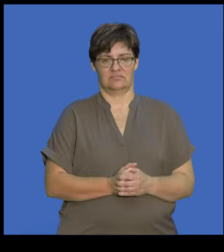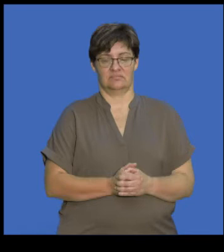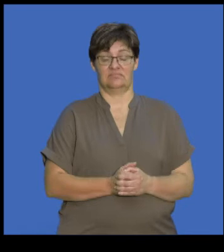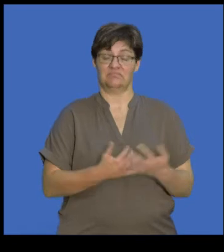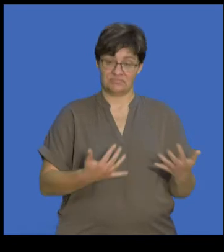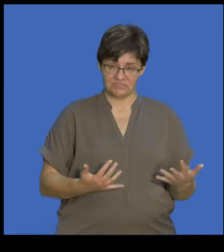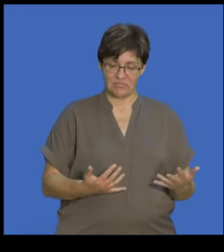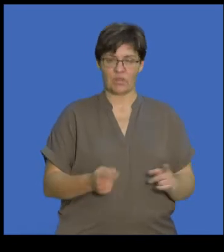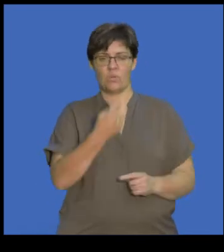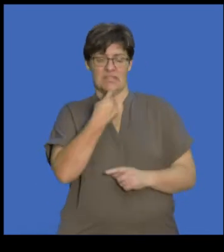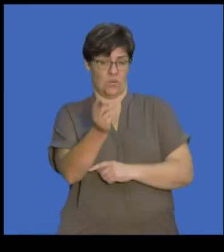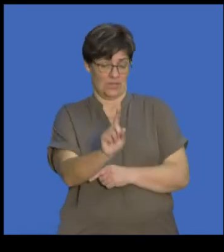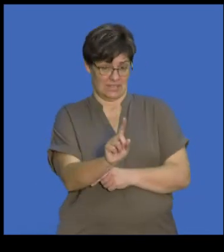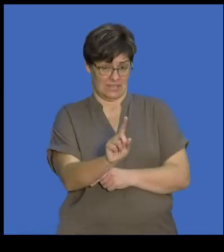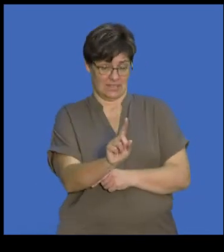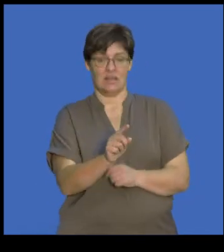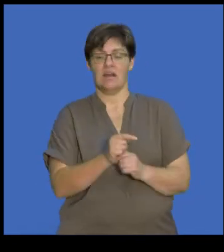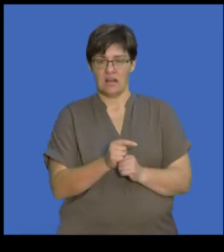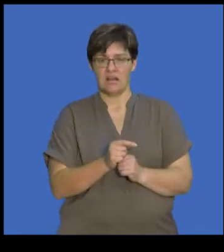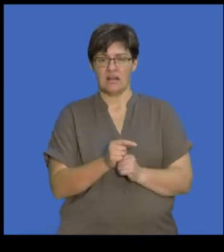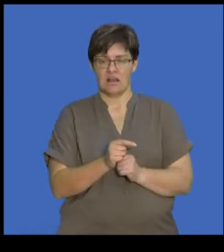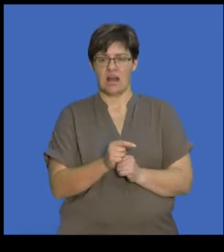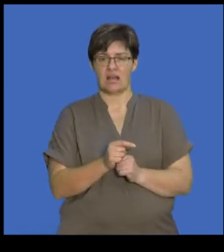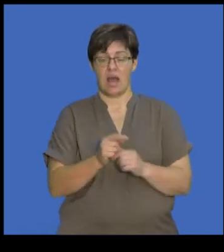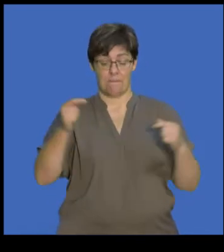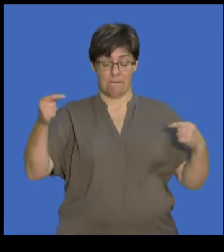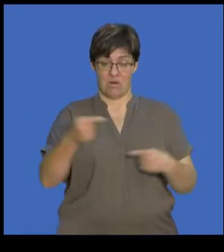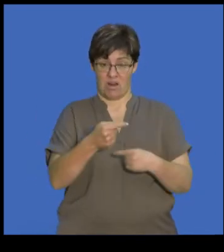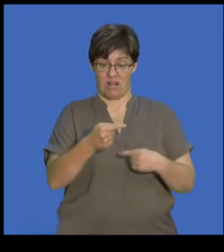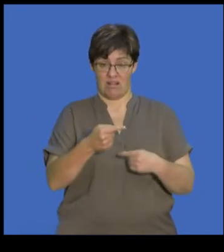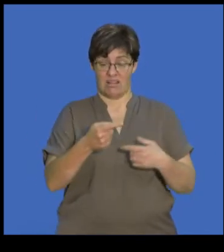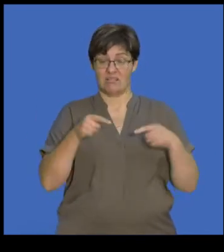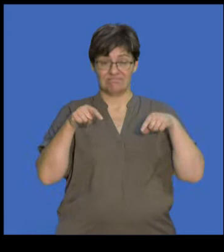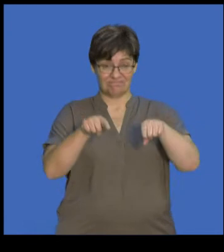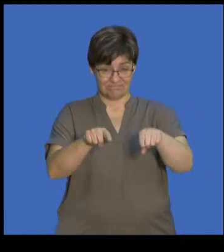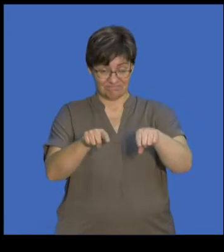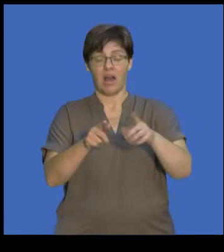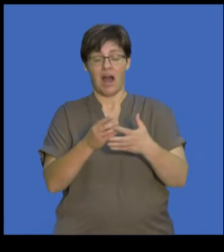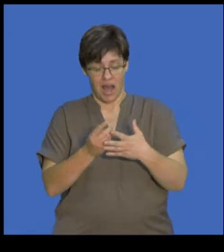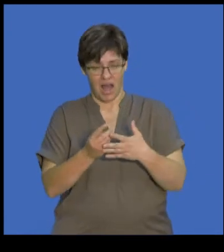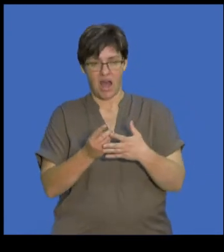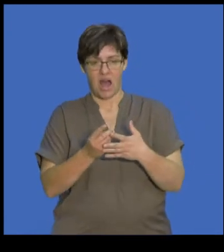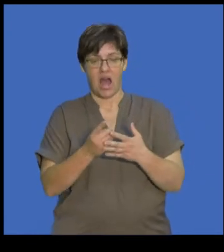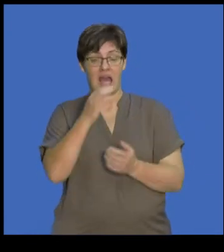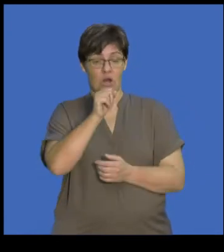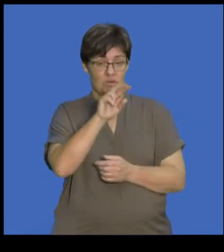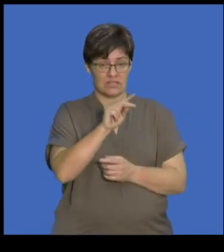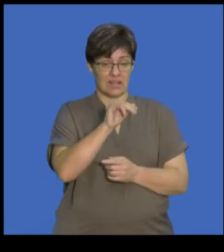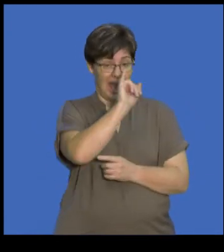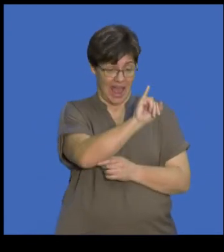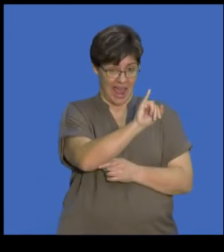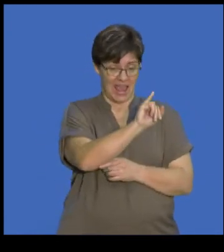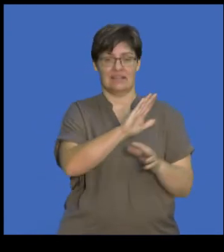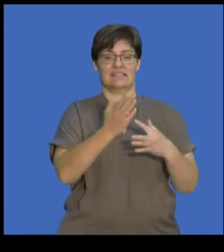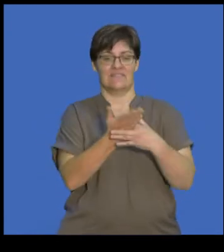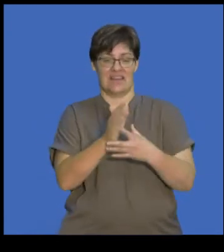what we are saying in as far as the parallel circuit, that current is actually divided, okay?